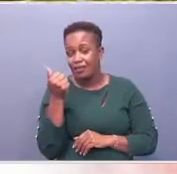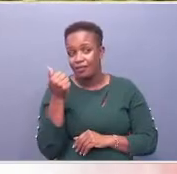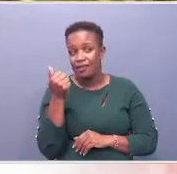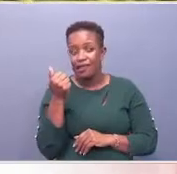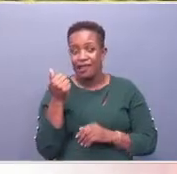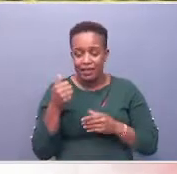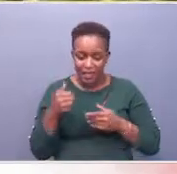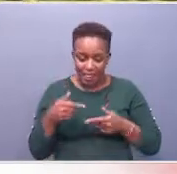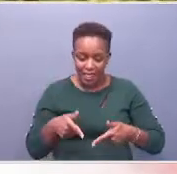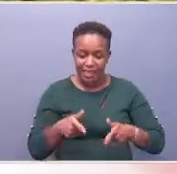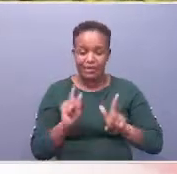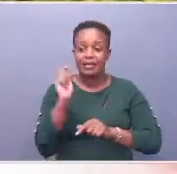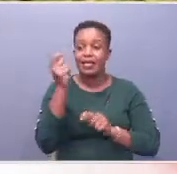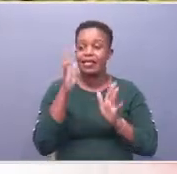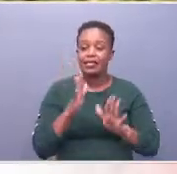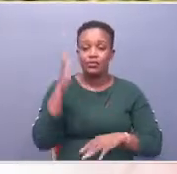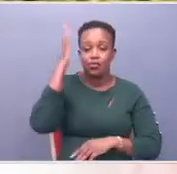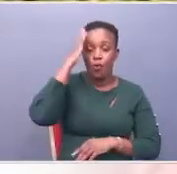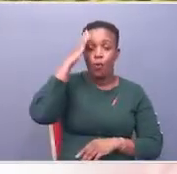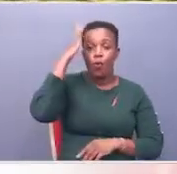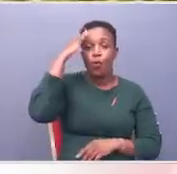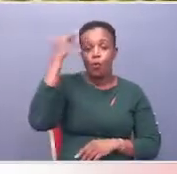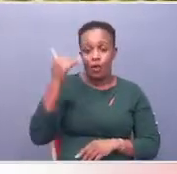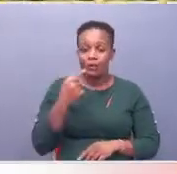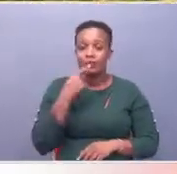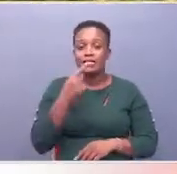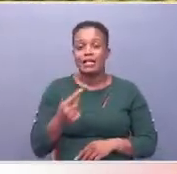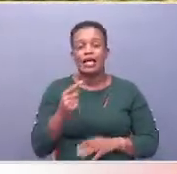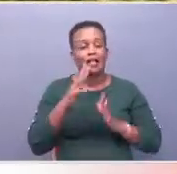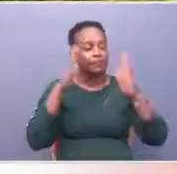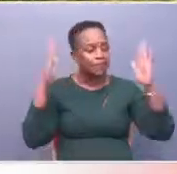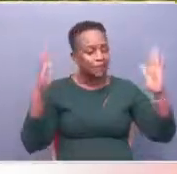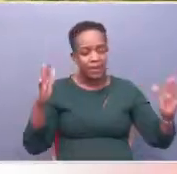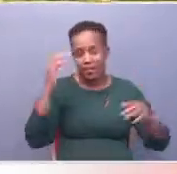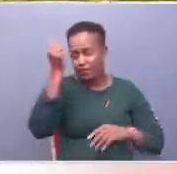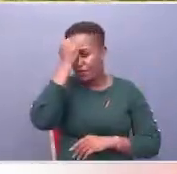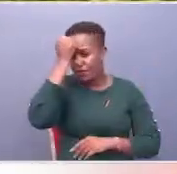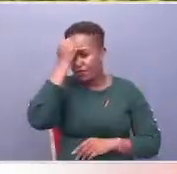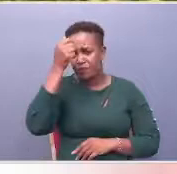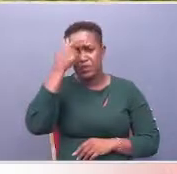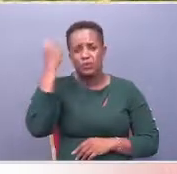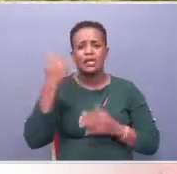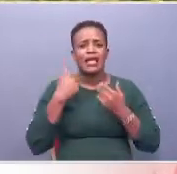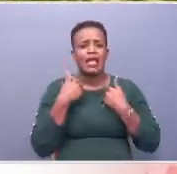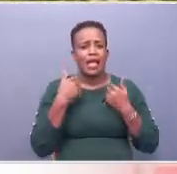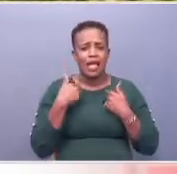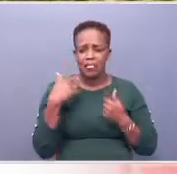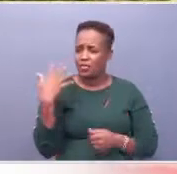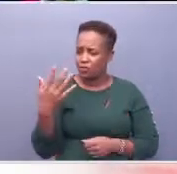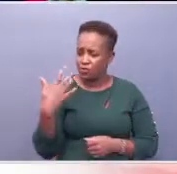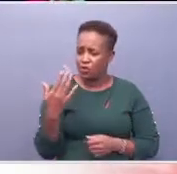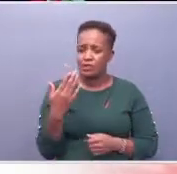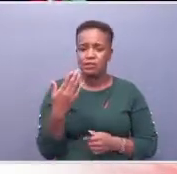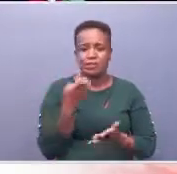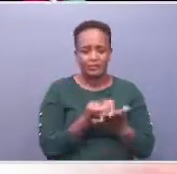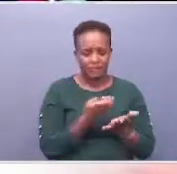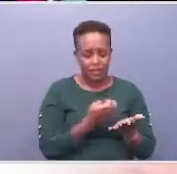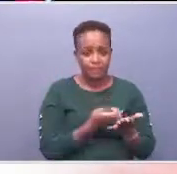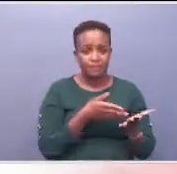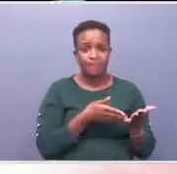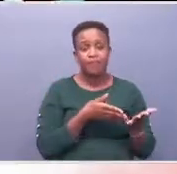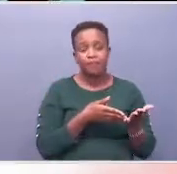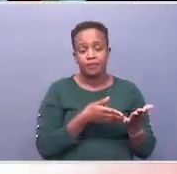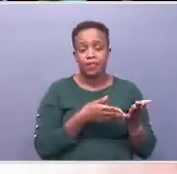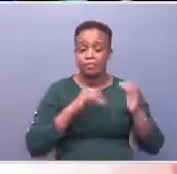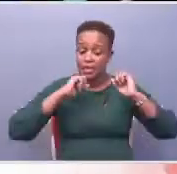let Kenyans know why I was saying I would be a big fool, because I had this document in my possession. He, however, says